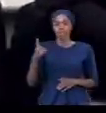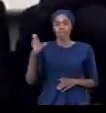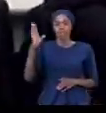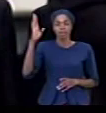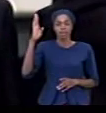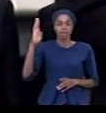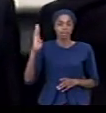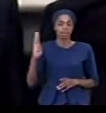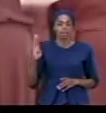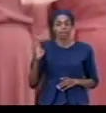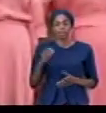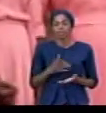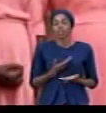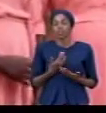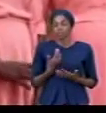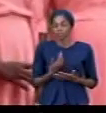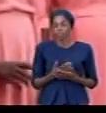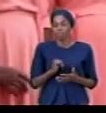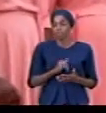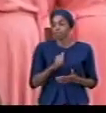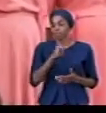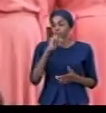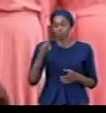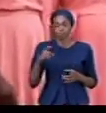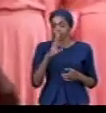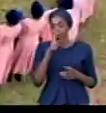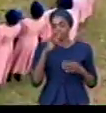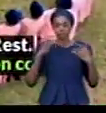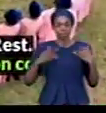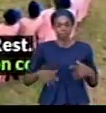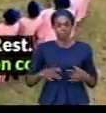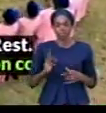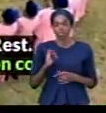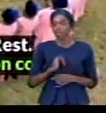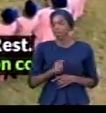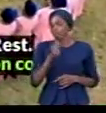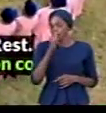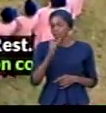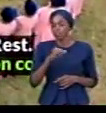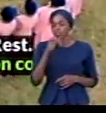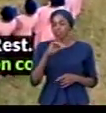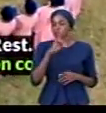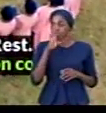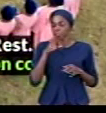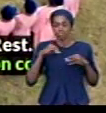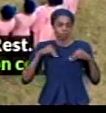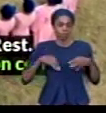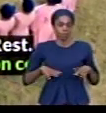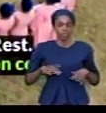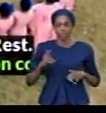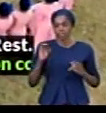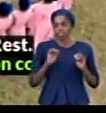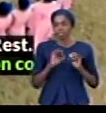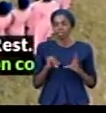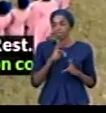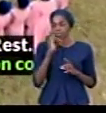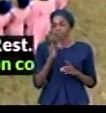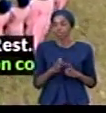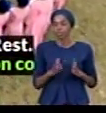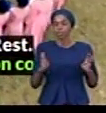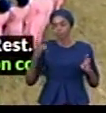be discouraged. No. Not gonna be depressed. No. For nothing's too big for God, and I'm in His